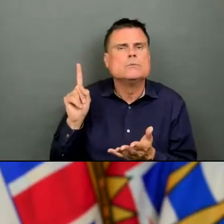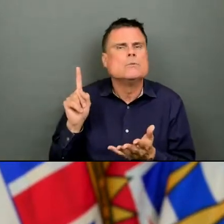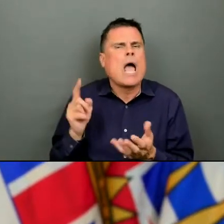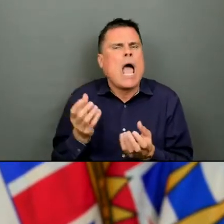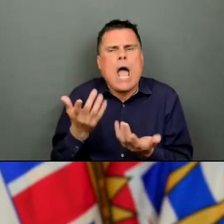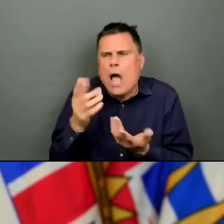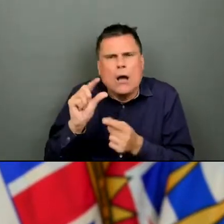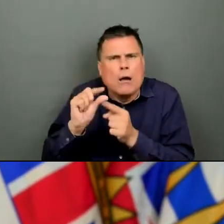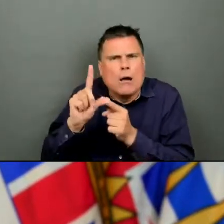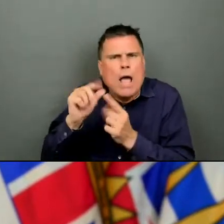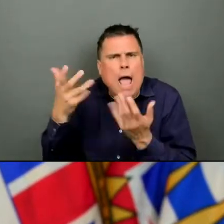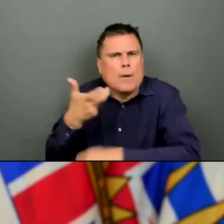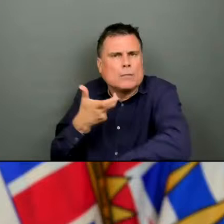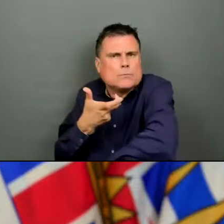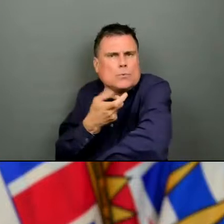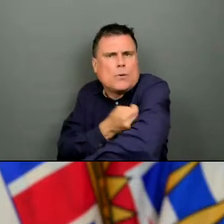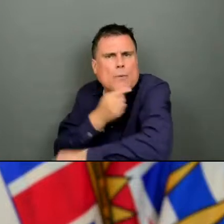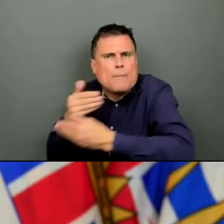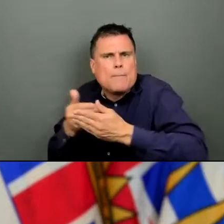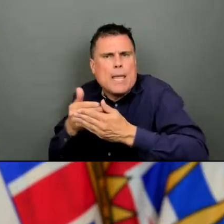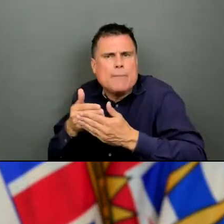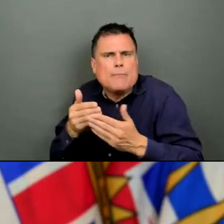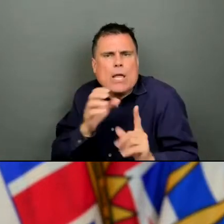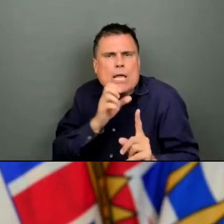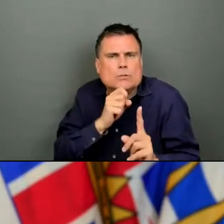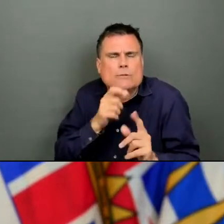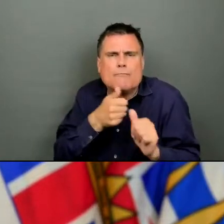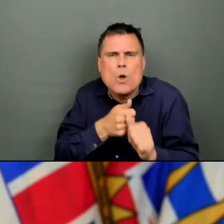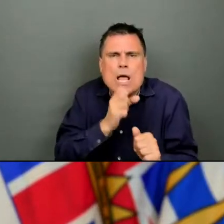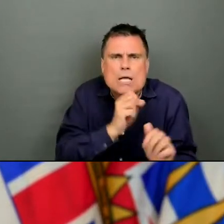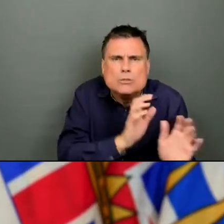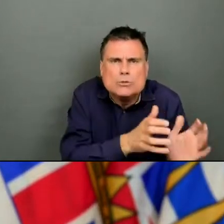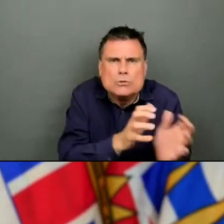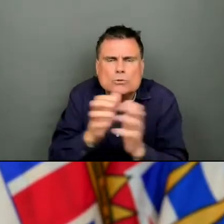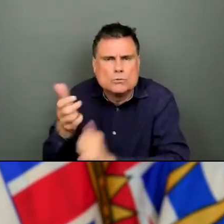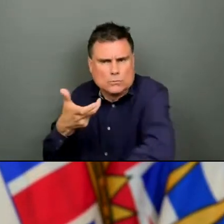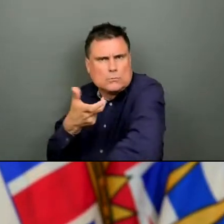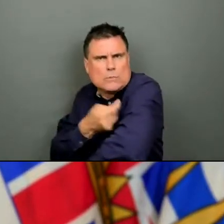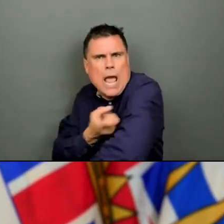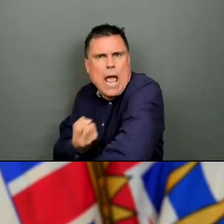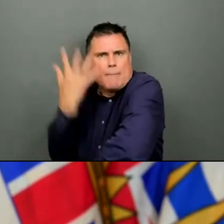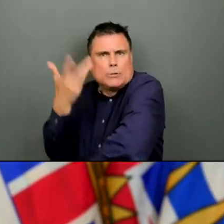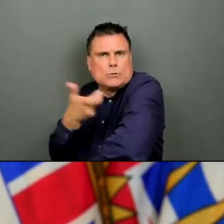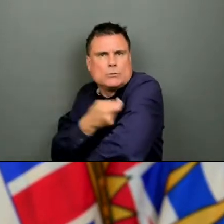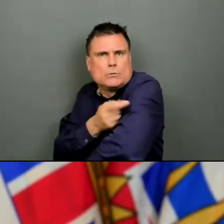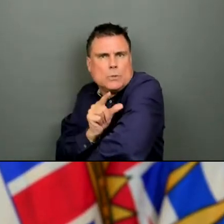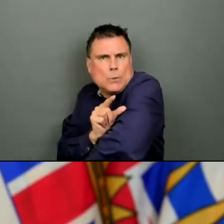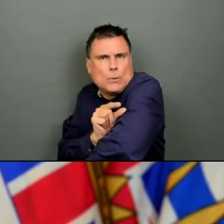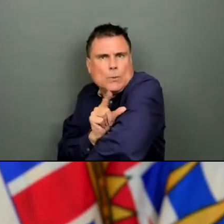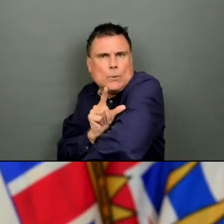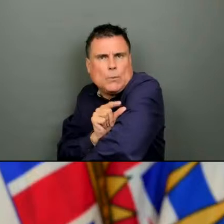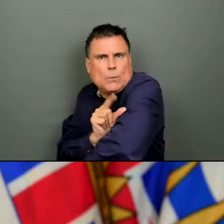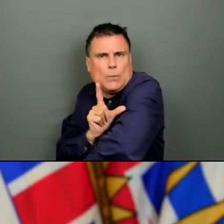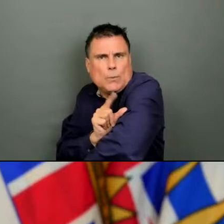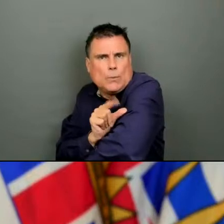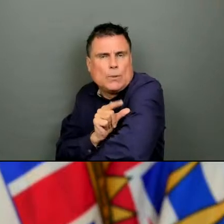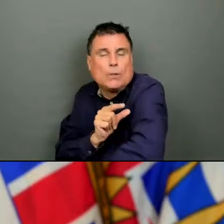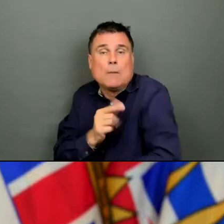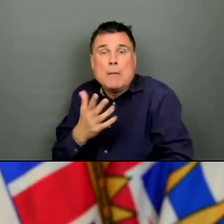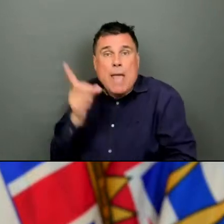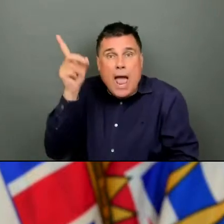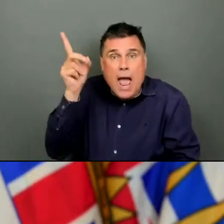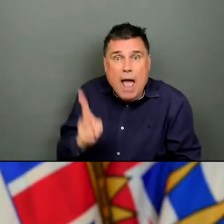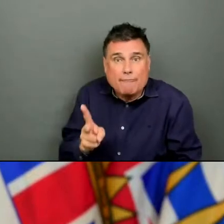age groups. And so they found that it is just as effective to have a half a dose, so it's 30 micrograms